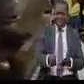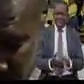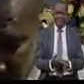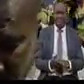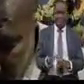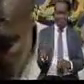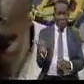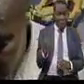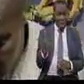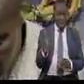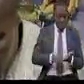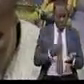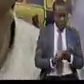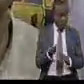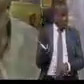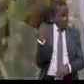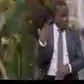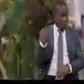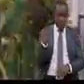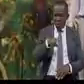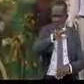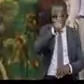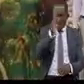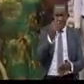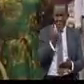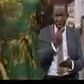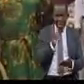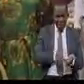before, you will not fall again.